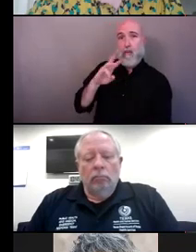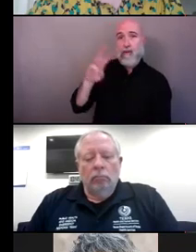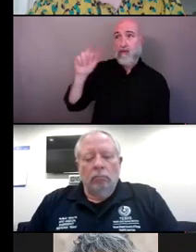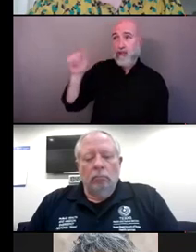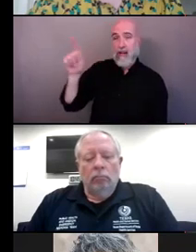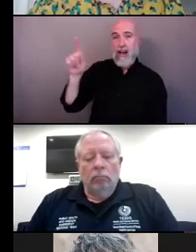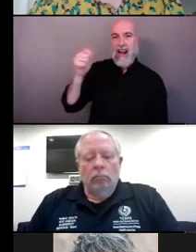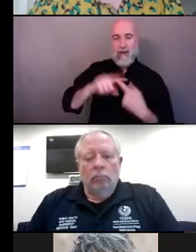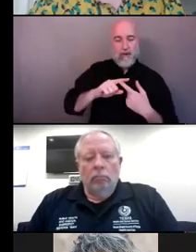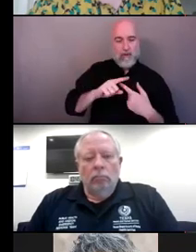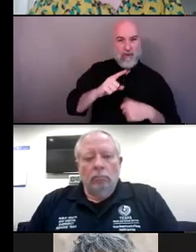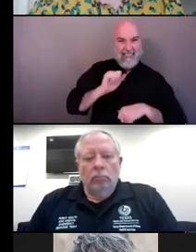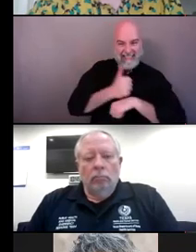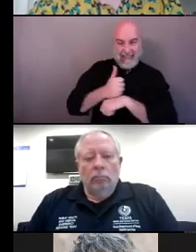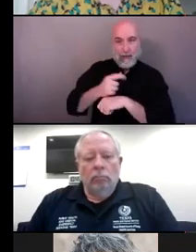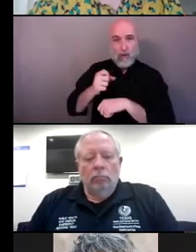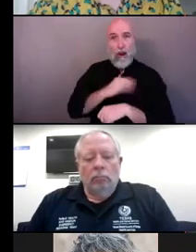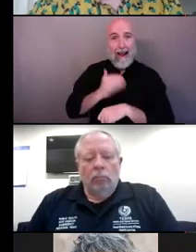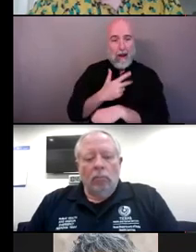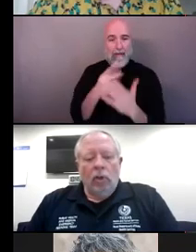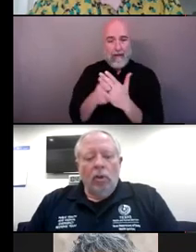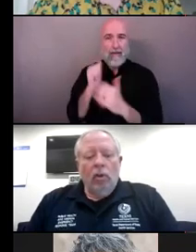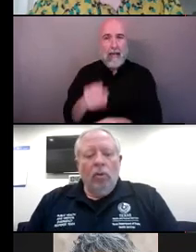to improve our vaccination rates?